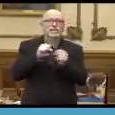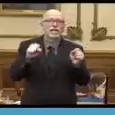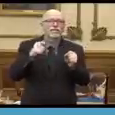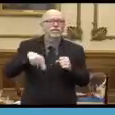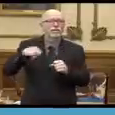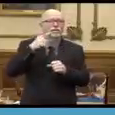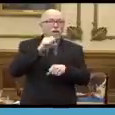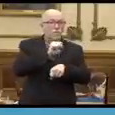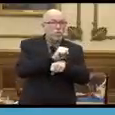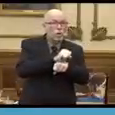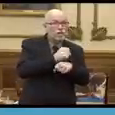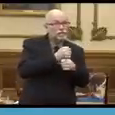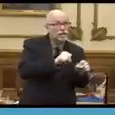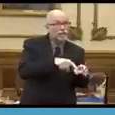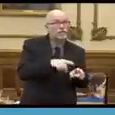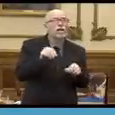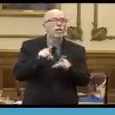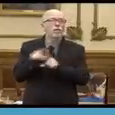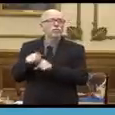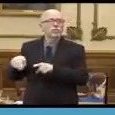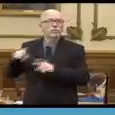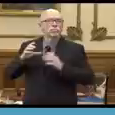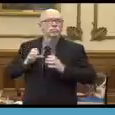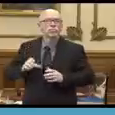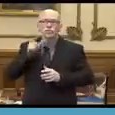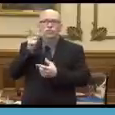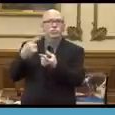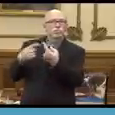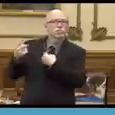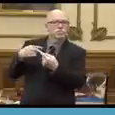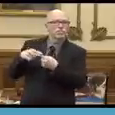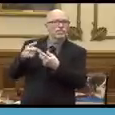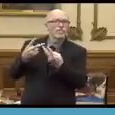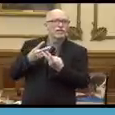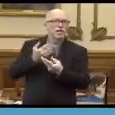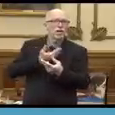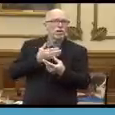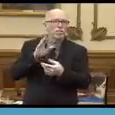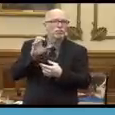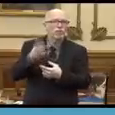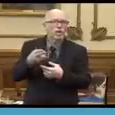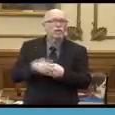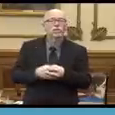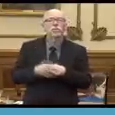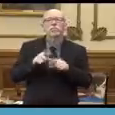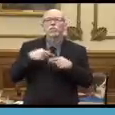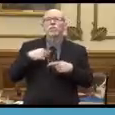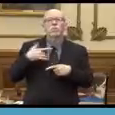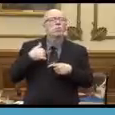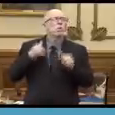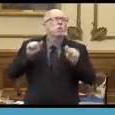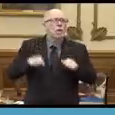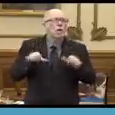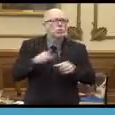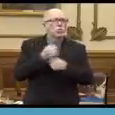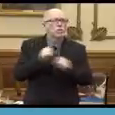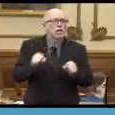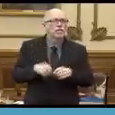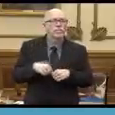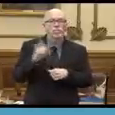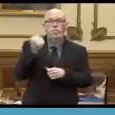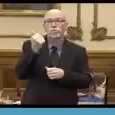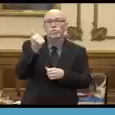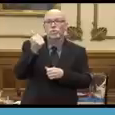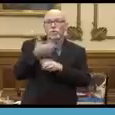our employees as well as the Hoosiers that are coming into visiting, but feel that we can do this safely and add over